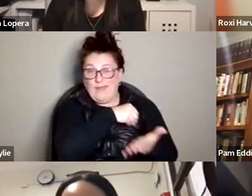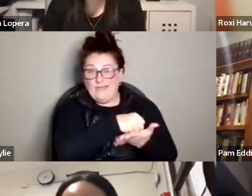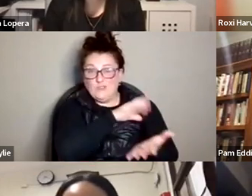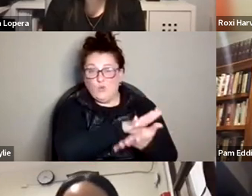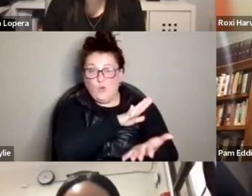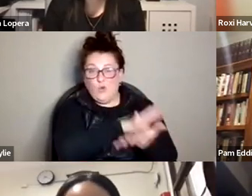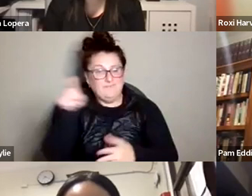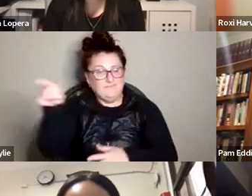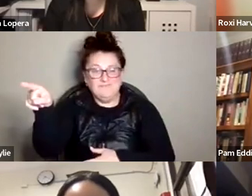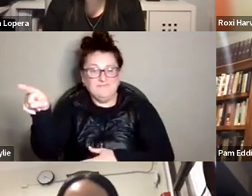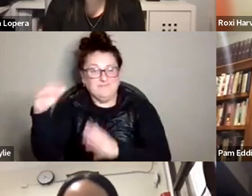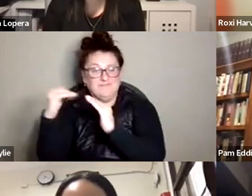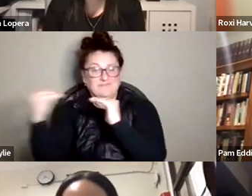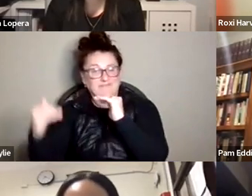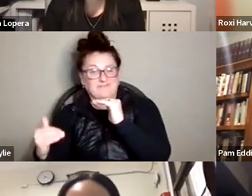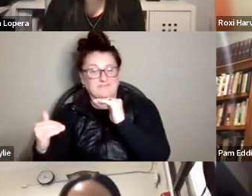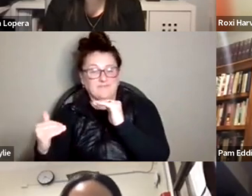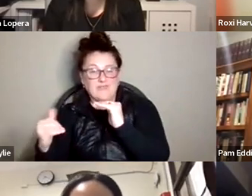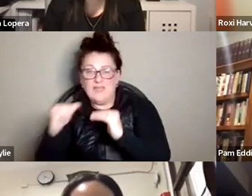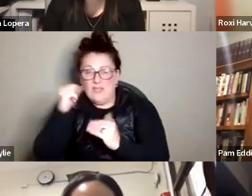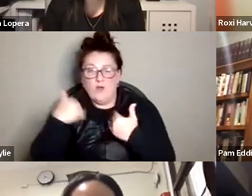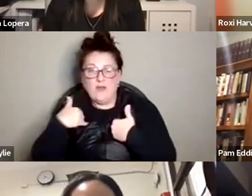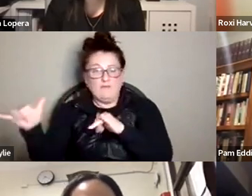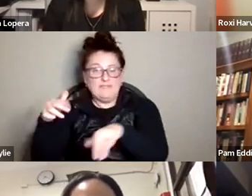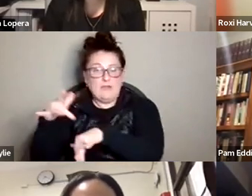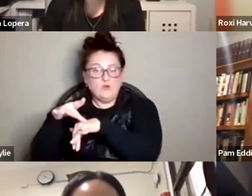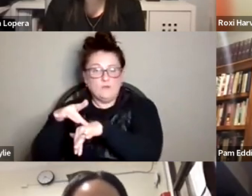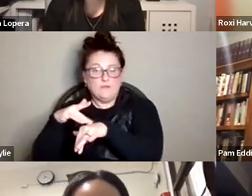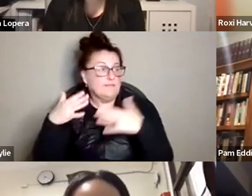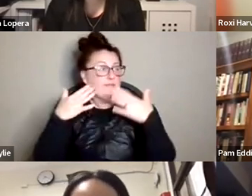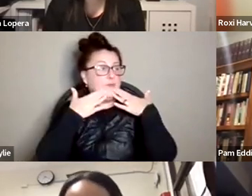schools and make that equitable for others who don't have the same resources? Thank you.